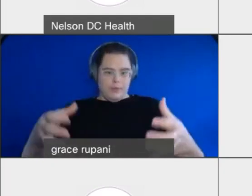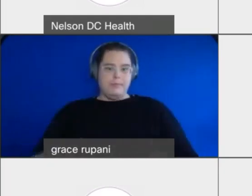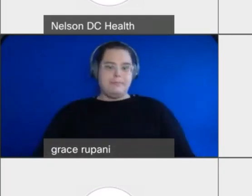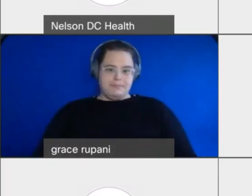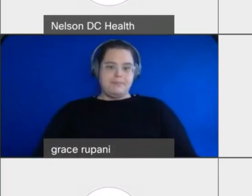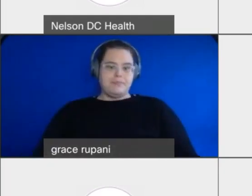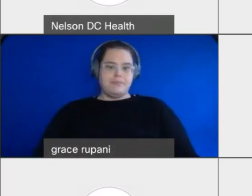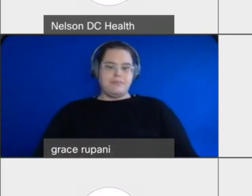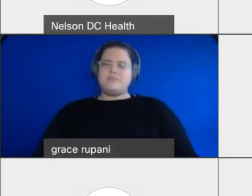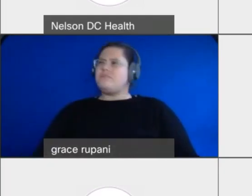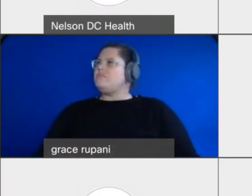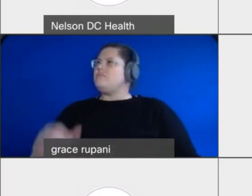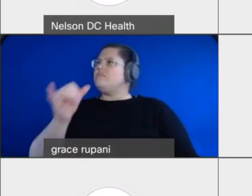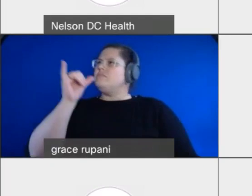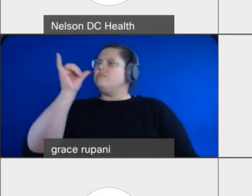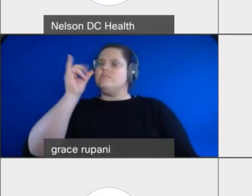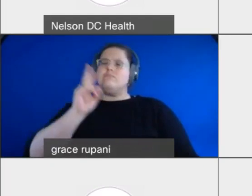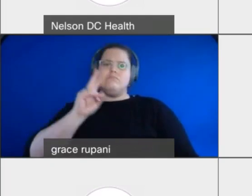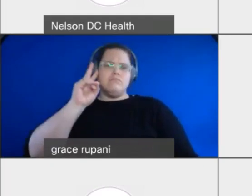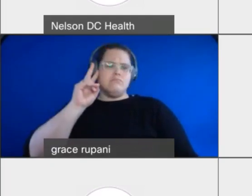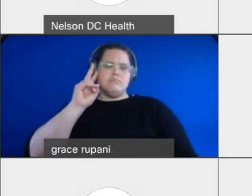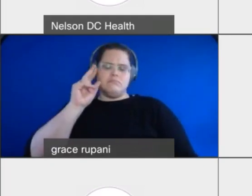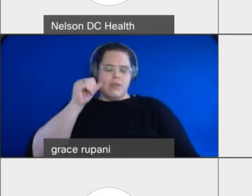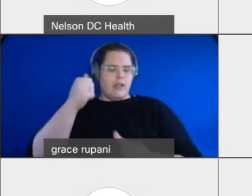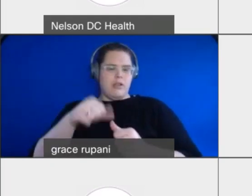Yesterday or day before yesterday,